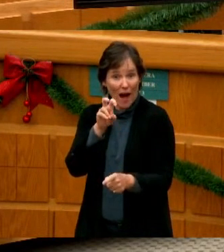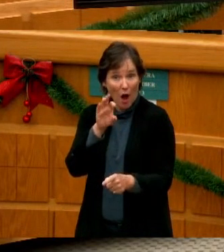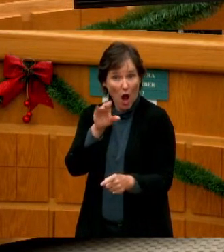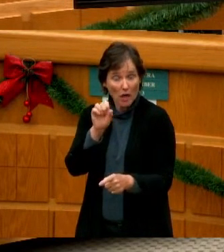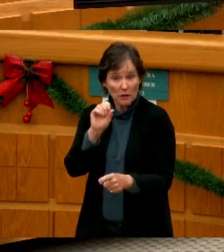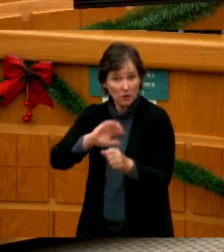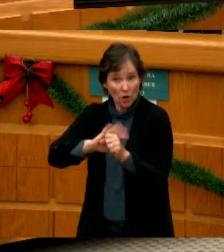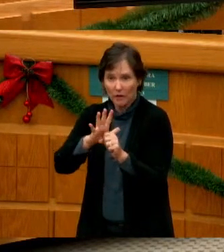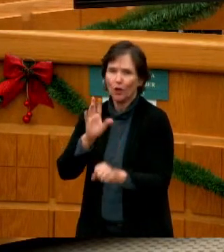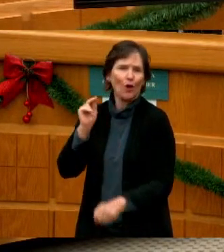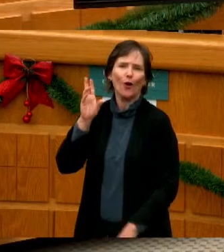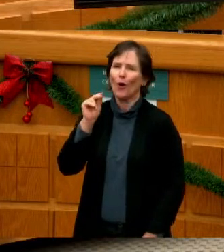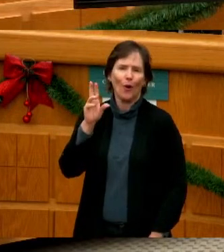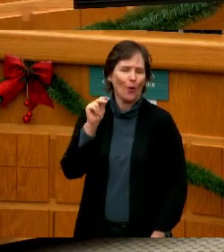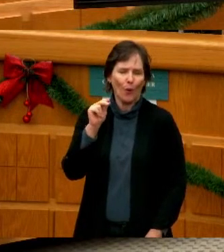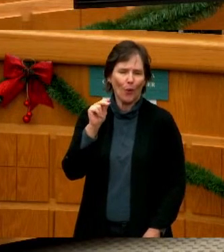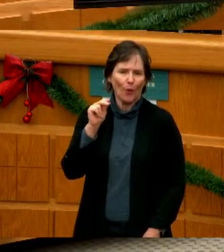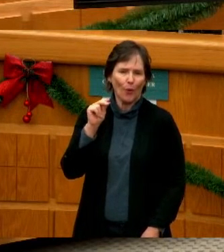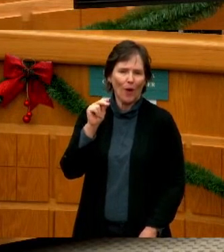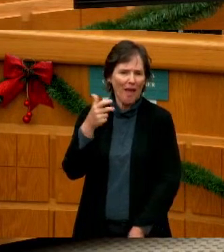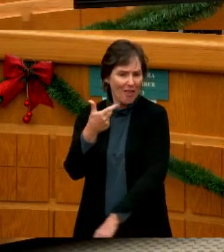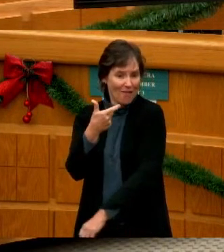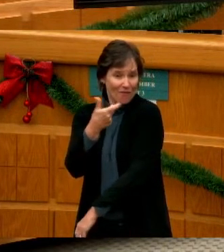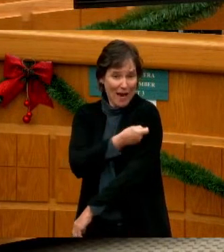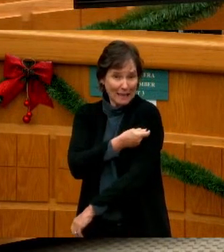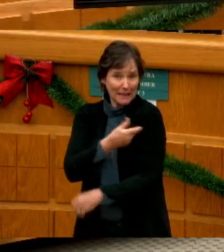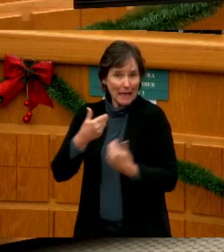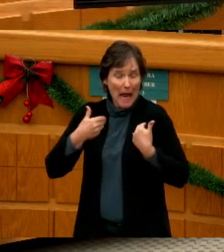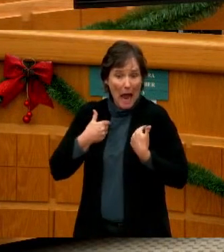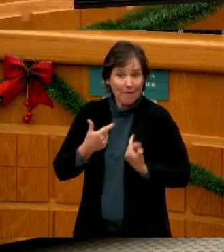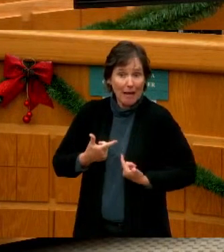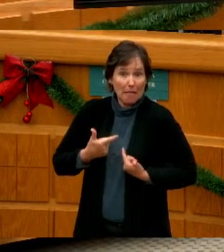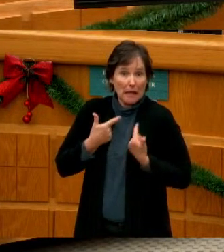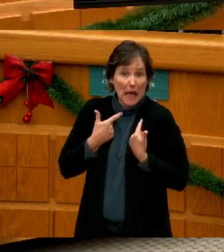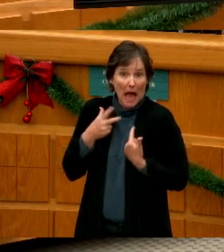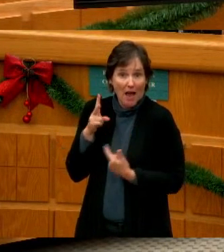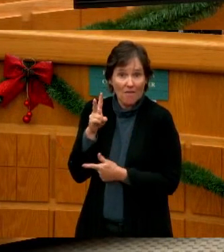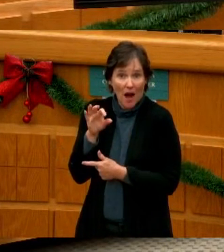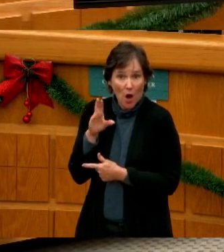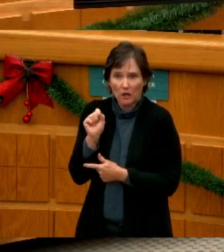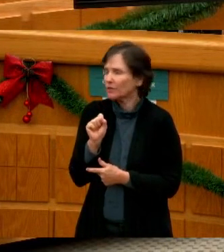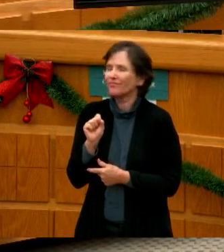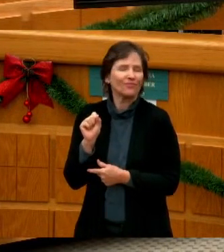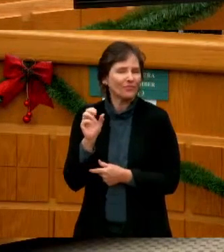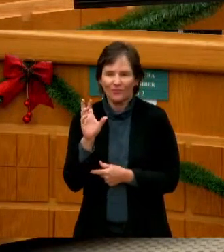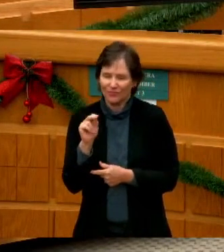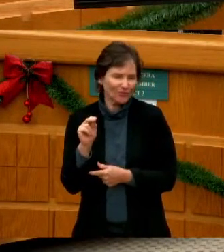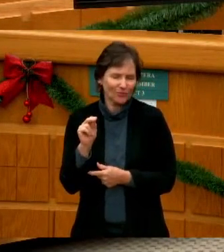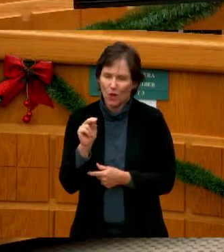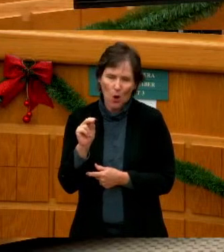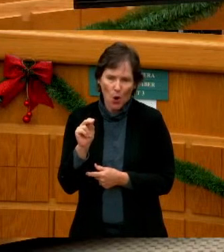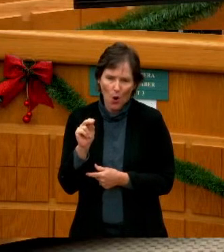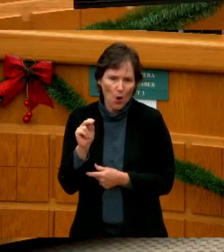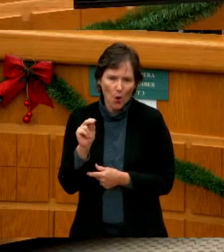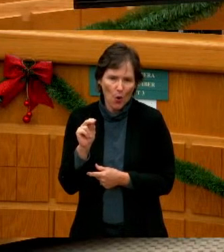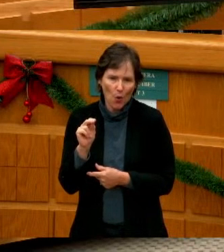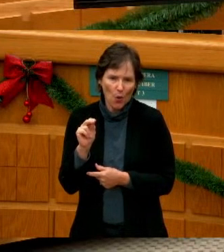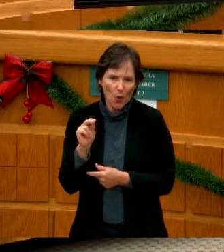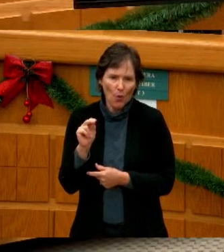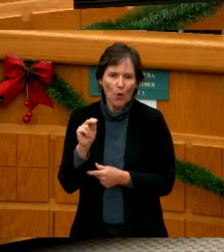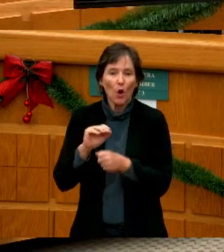virus. The COVID-19 vaccine does not use live COVID-19 virus when being